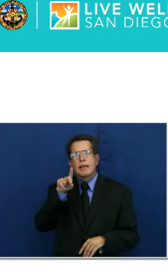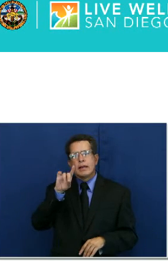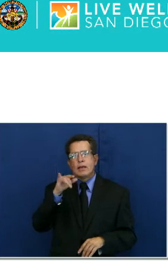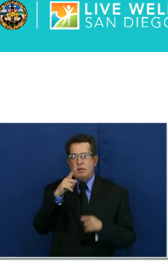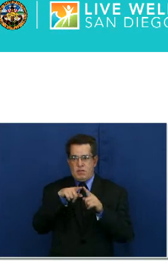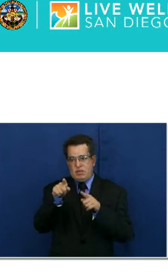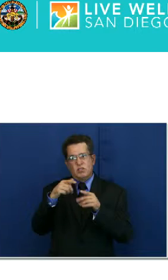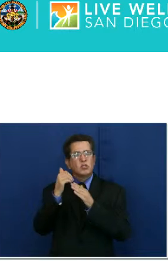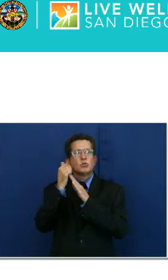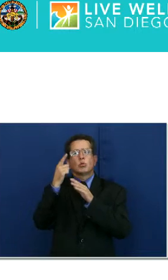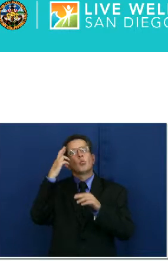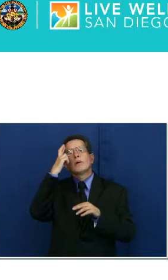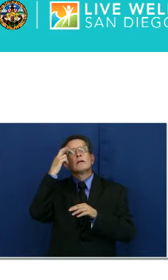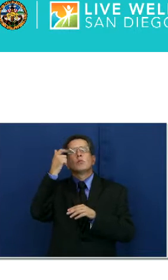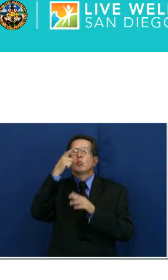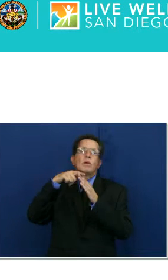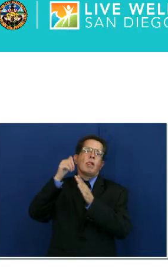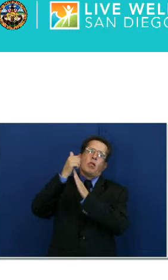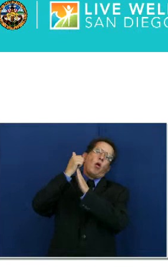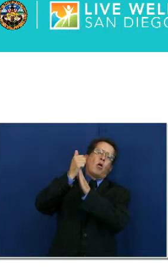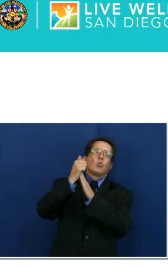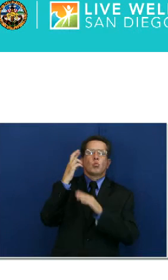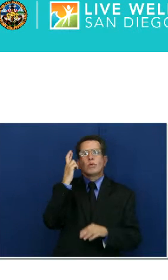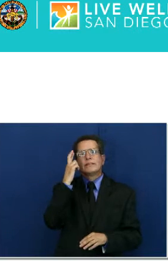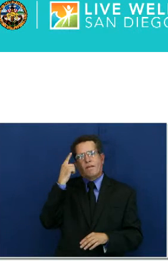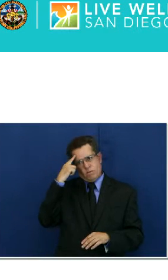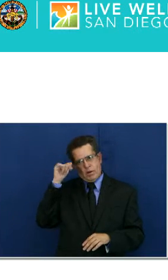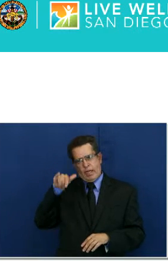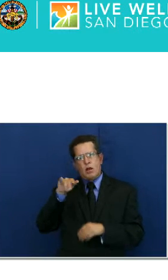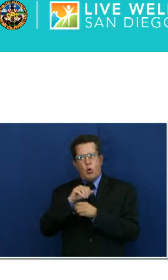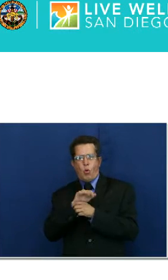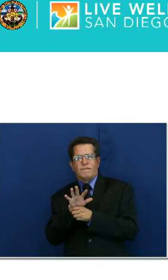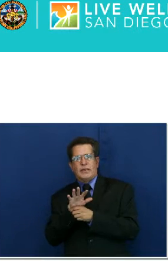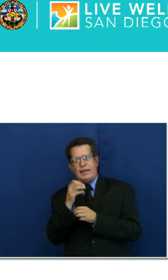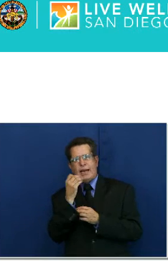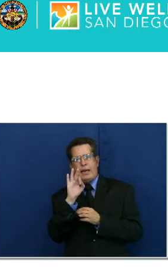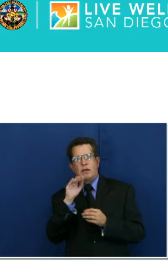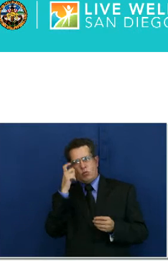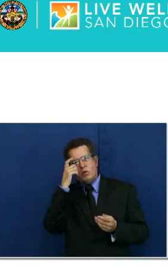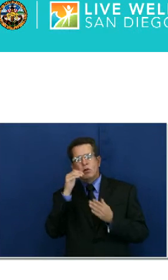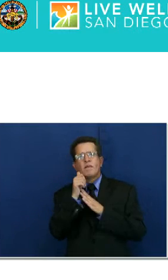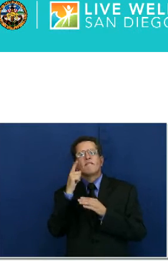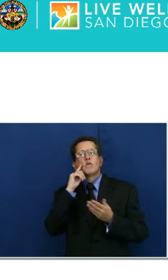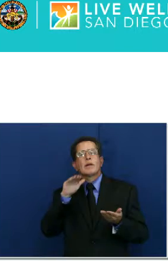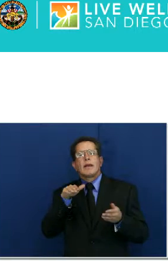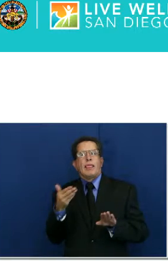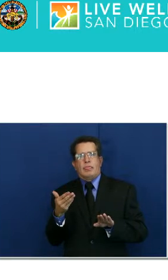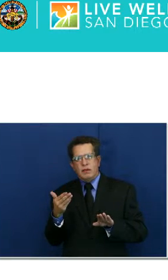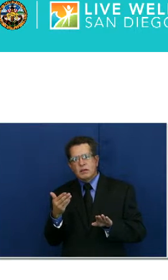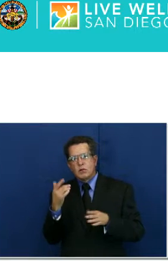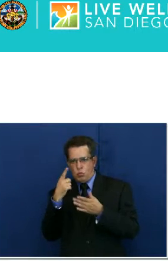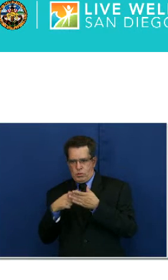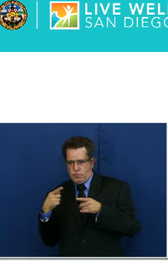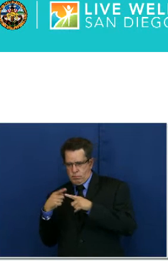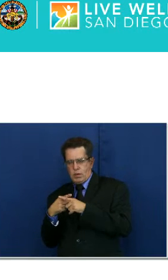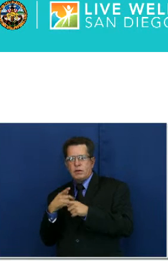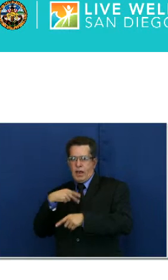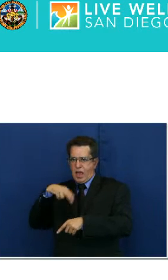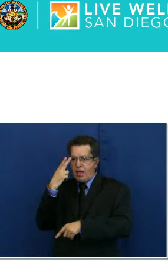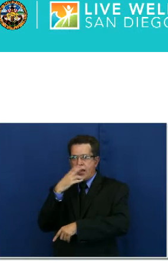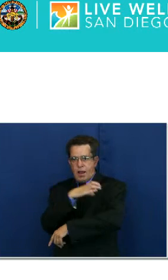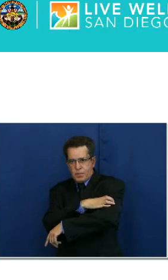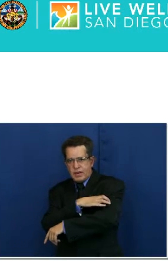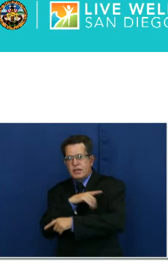common underlying medical conditions associated with the COVID-19 deaths. So as we have reported previously,